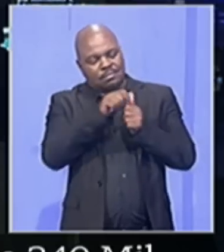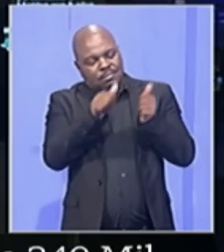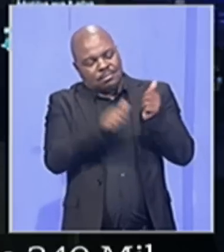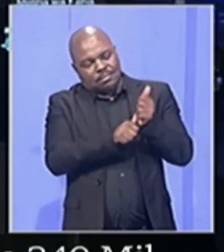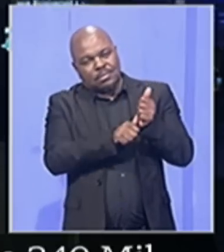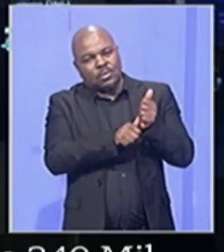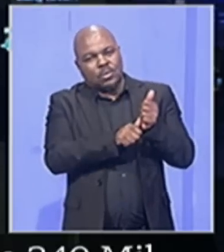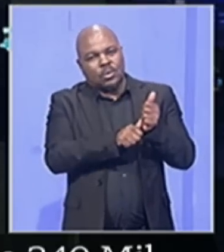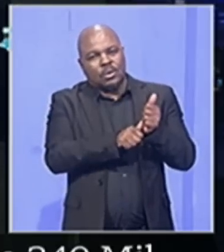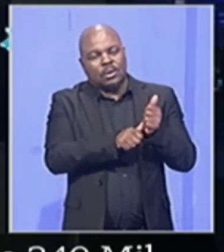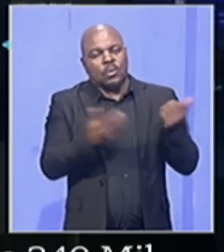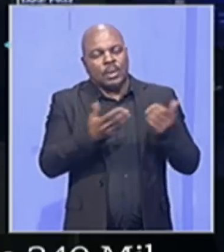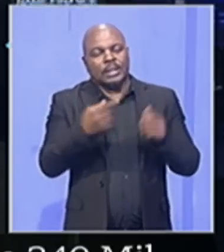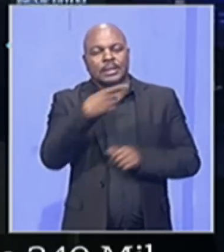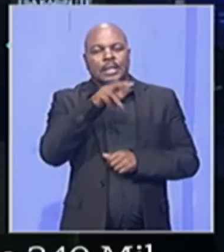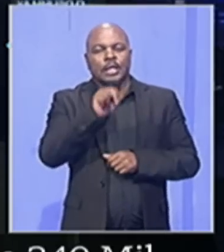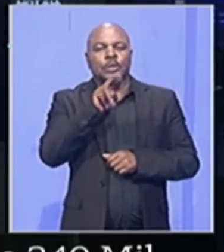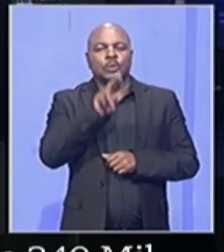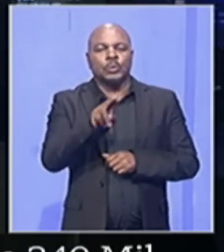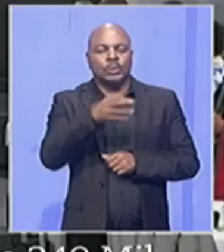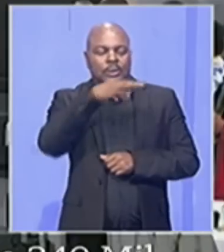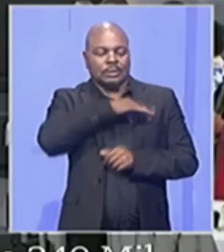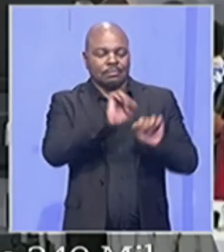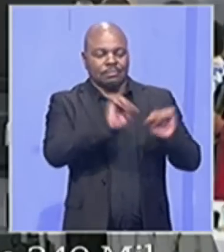leng GNU.